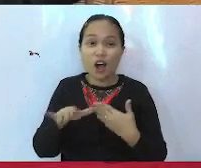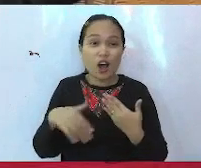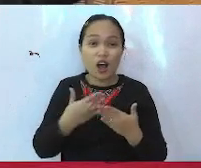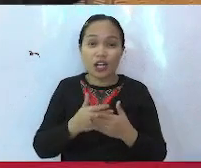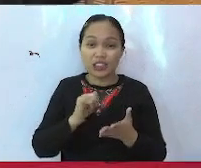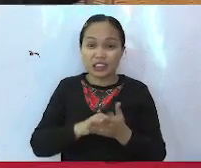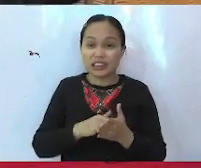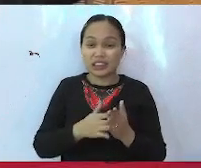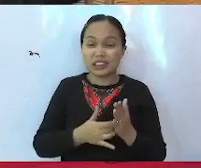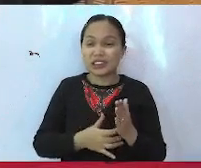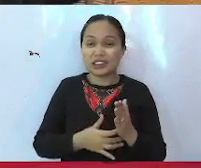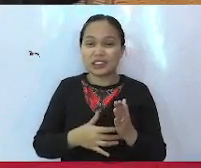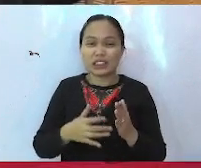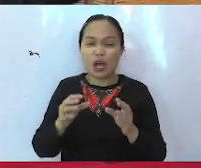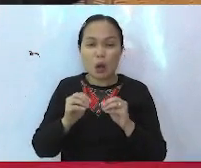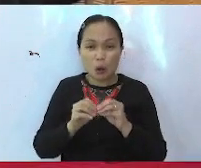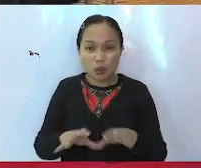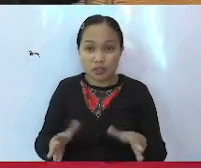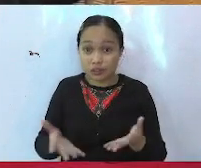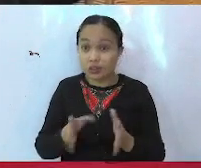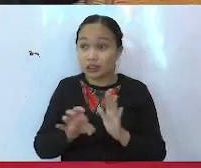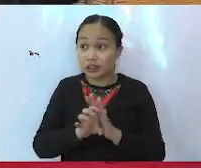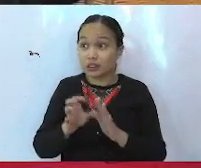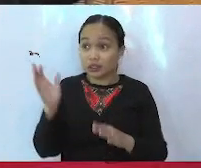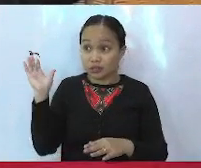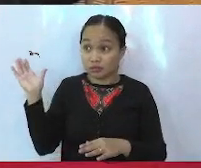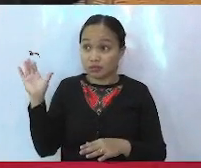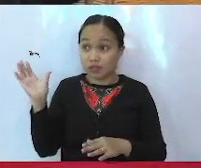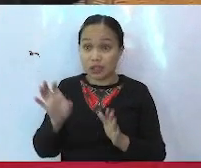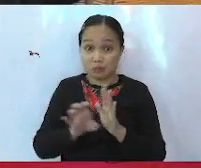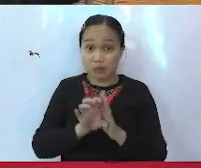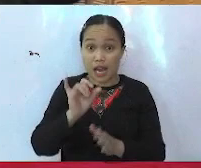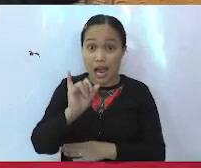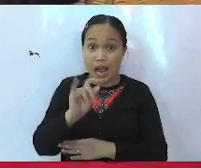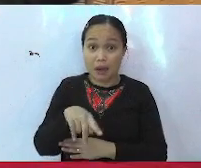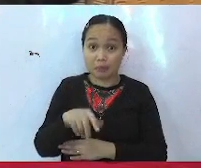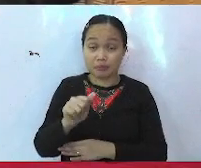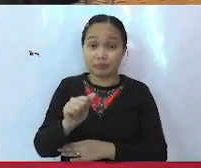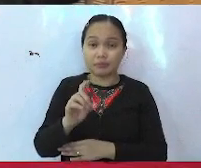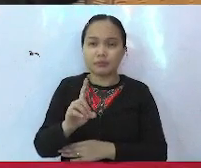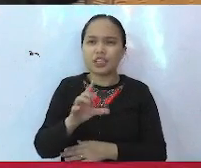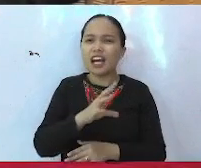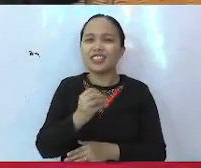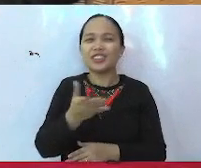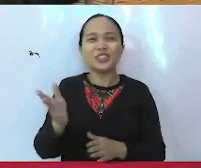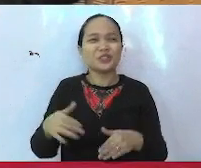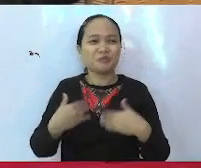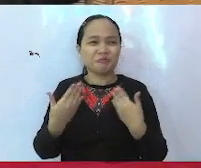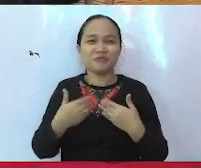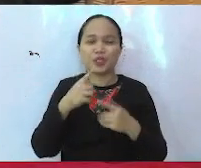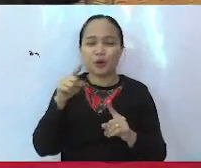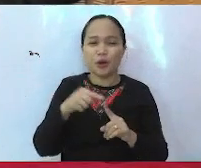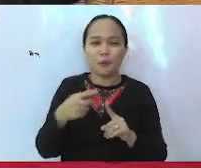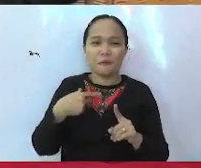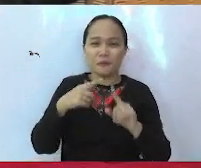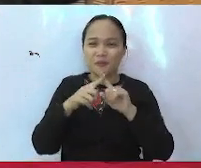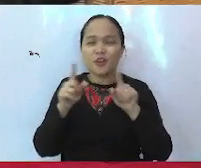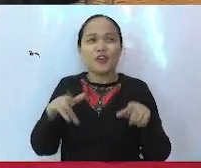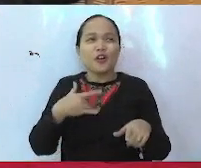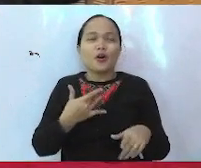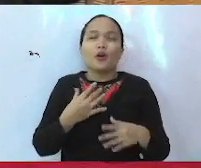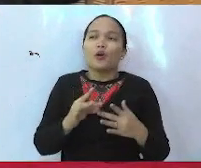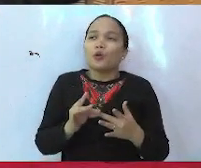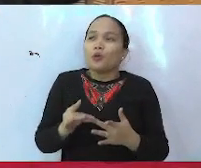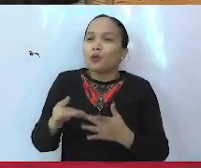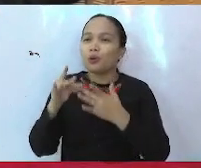happens? You want one of these right here, an iPad, and you're so happy when you get it, and you feel so special, and